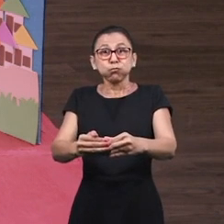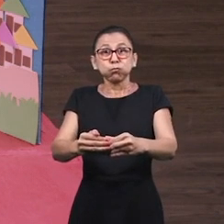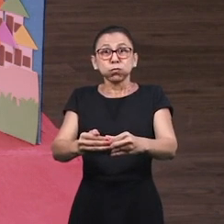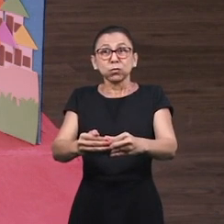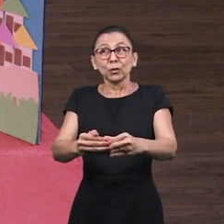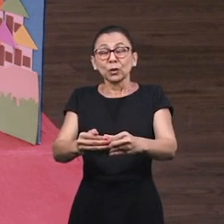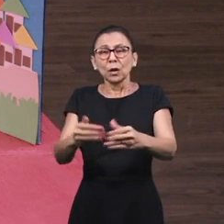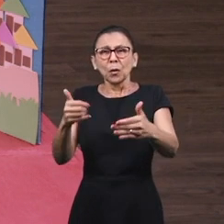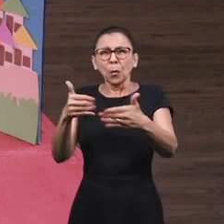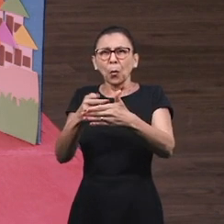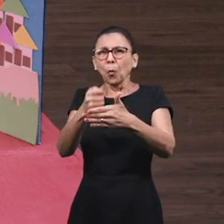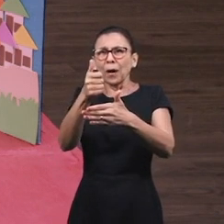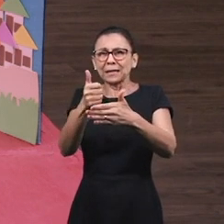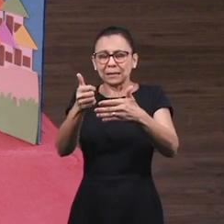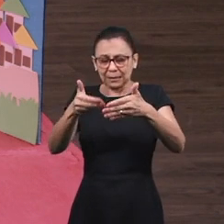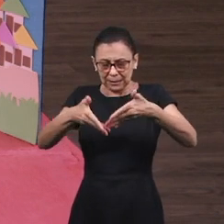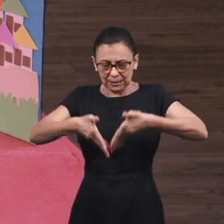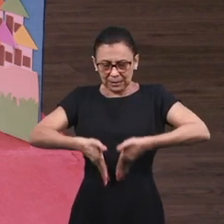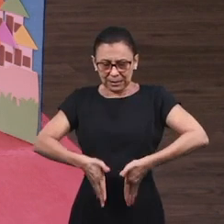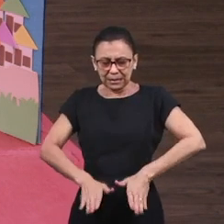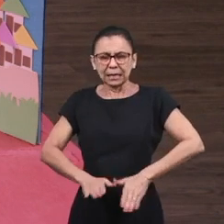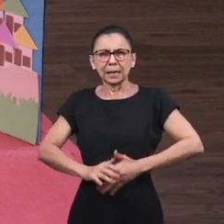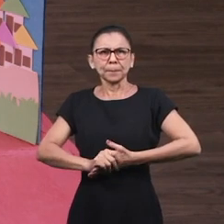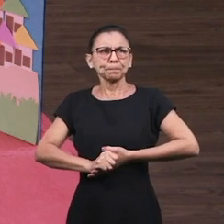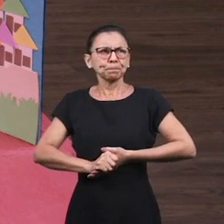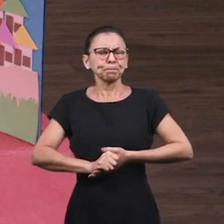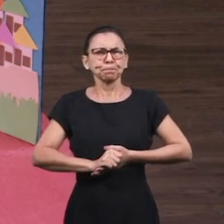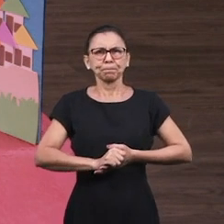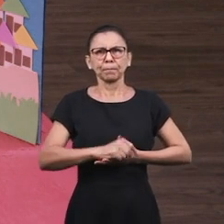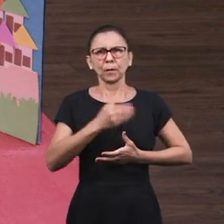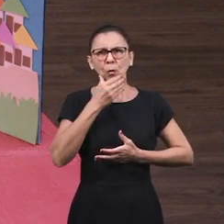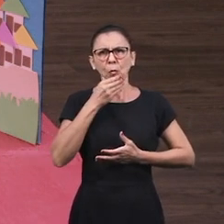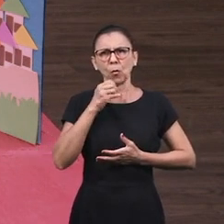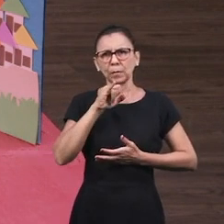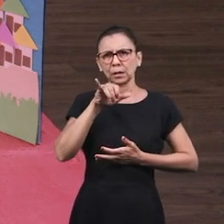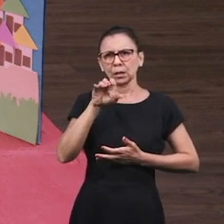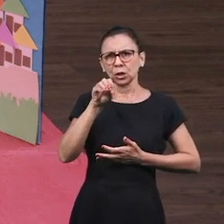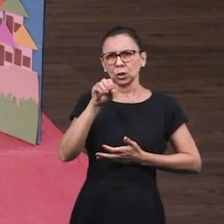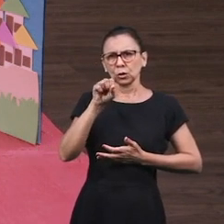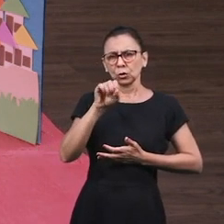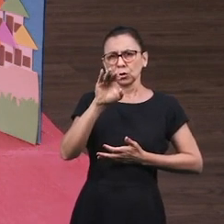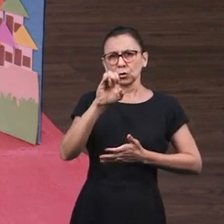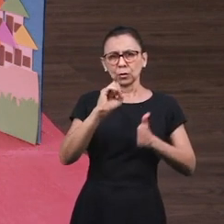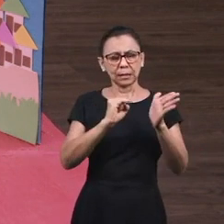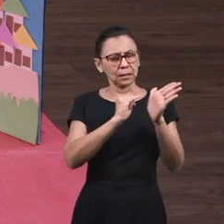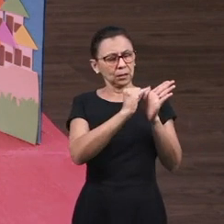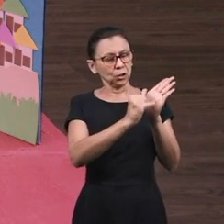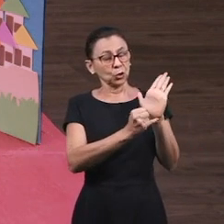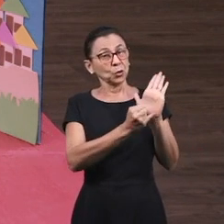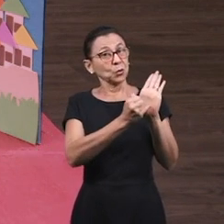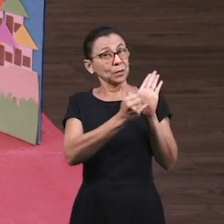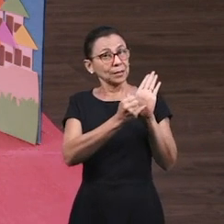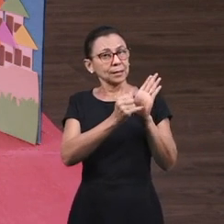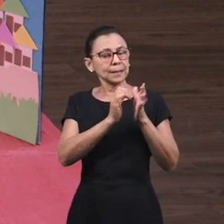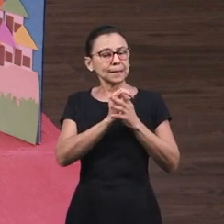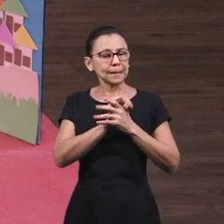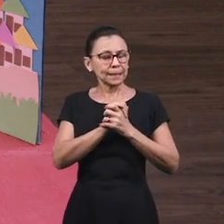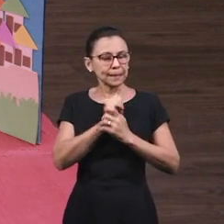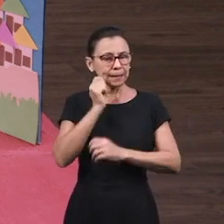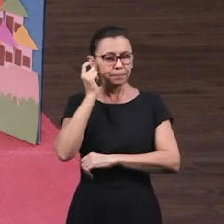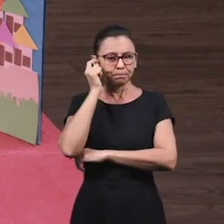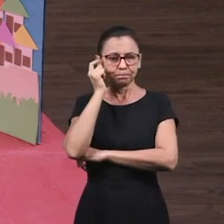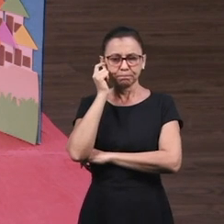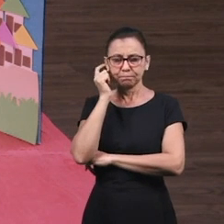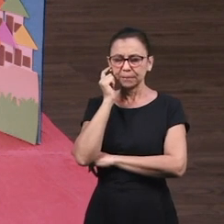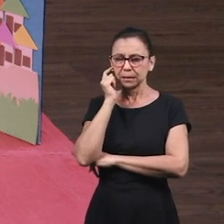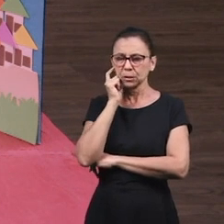And when it was close to their birth, her and her husband Joseph, they had to go to a city called Bethlehem.